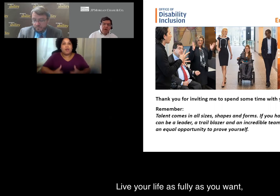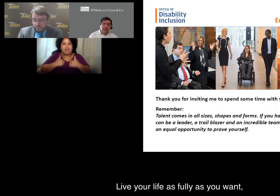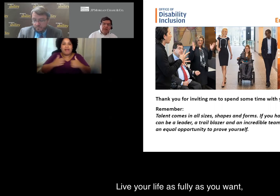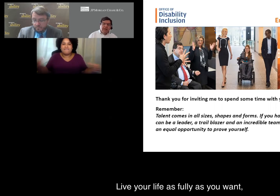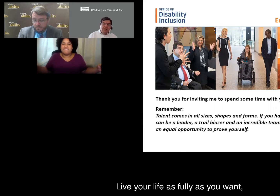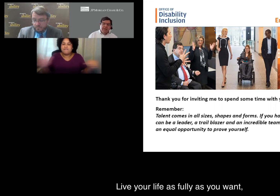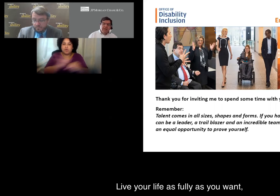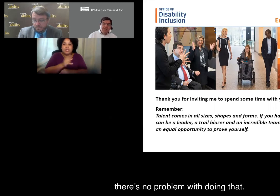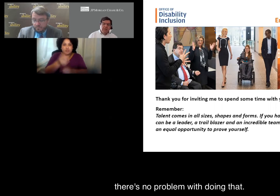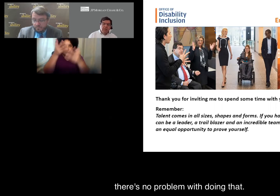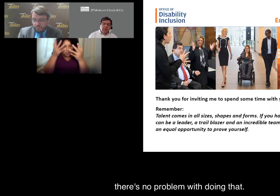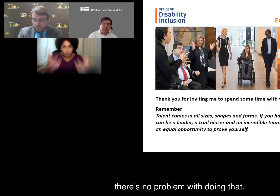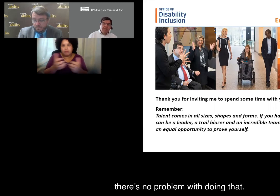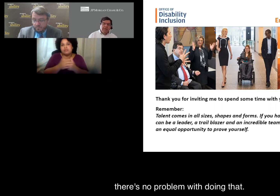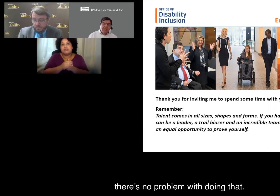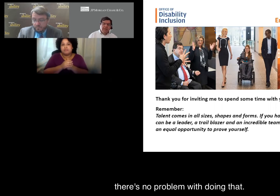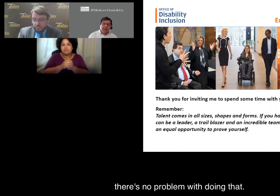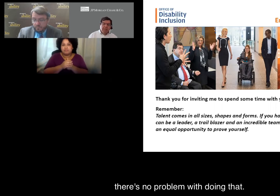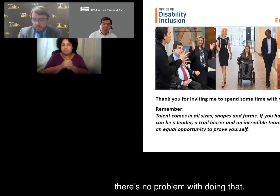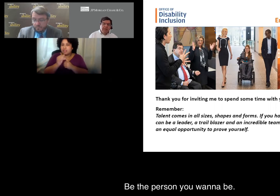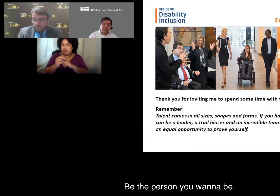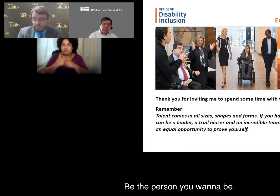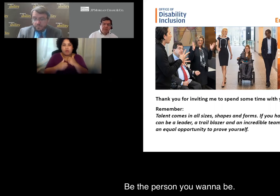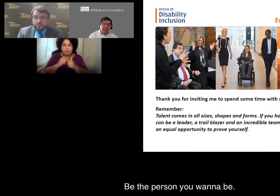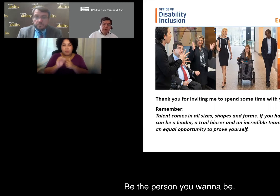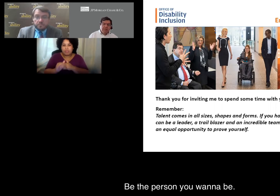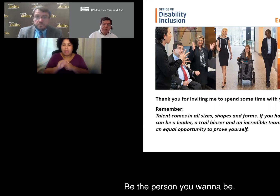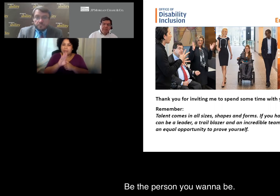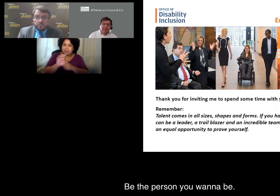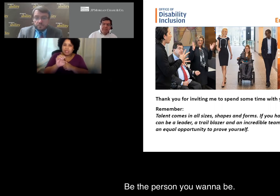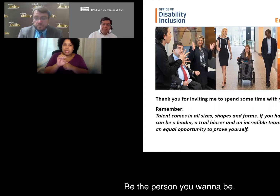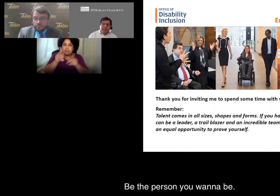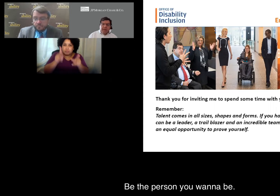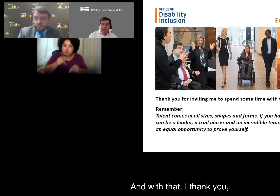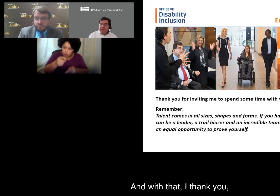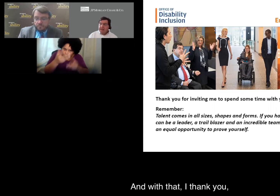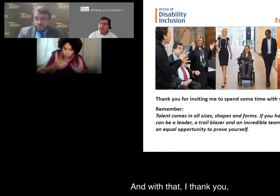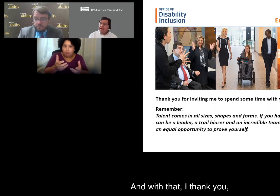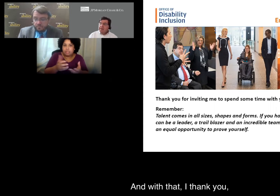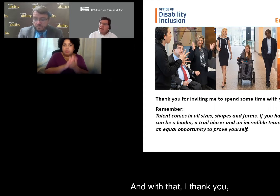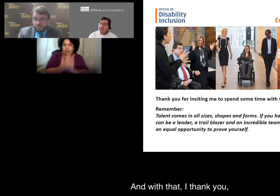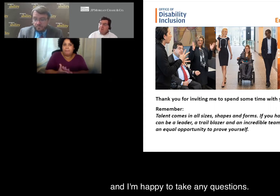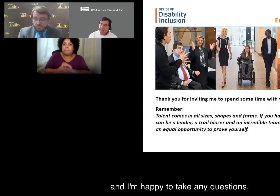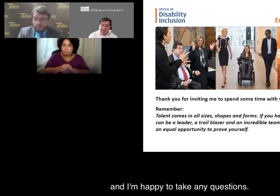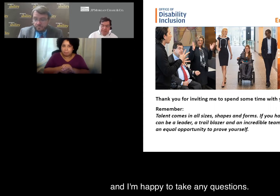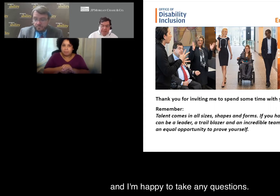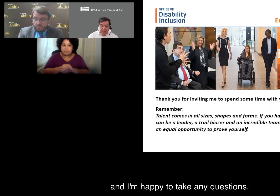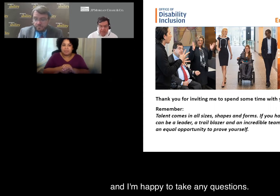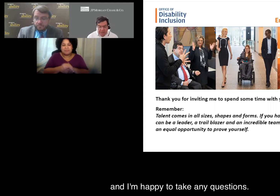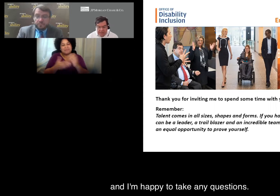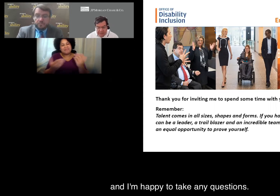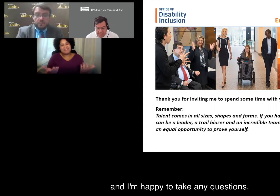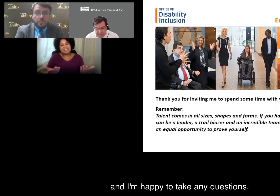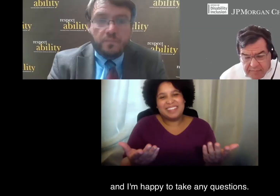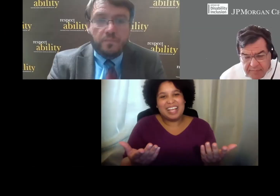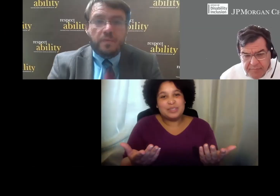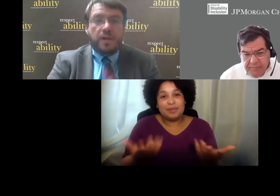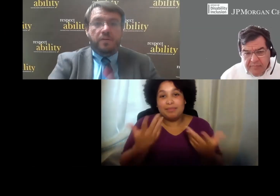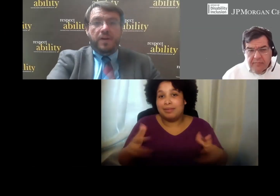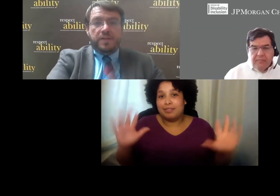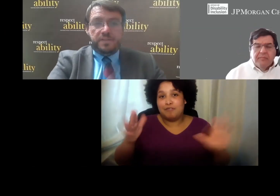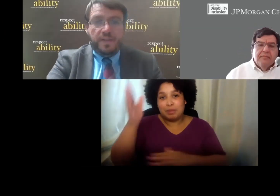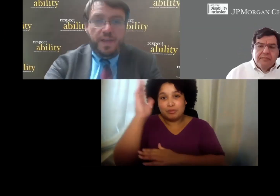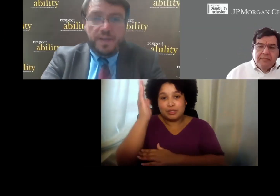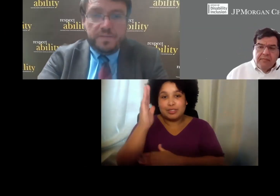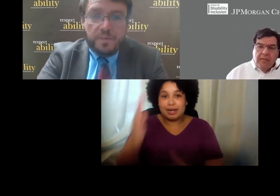as you want. There's no problem with doing that. Be the person you want to be. And with that, I thank you, and I'm happy to take any questions.